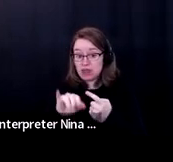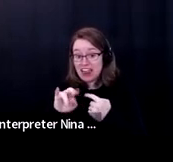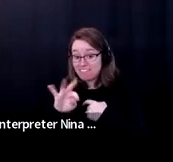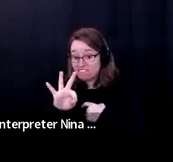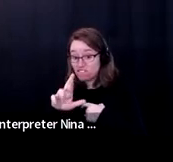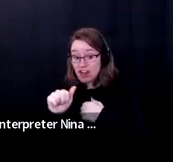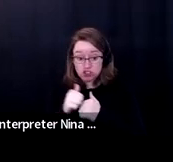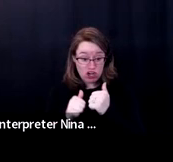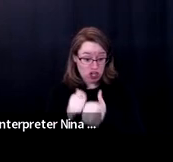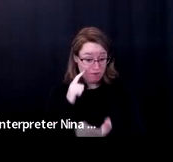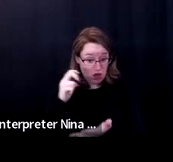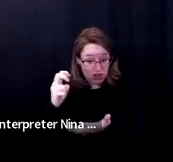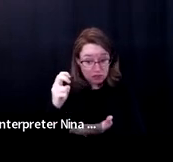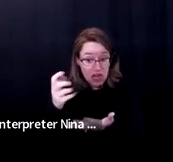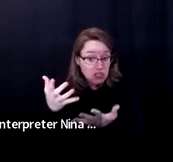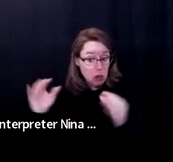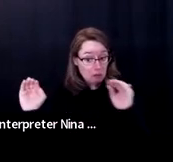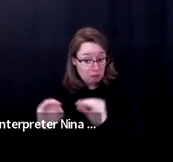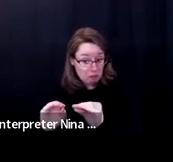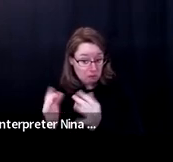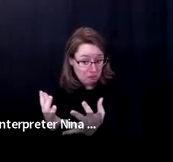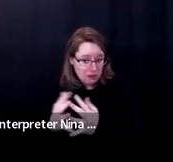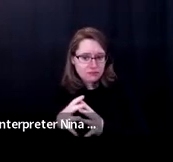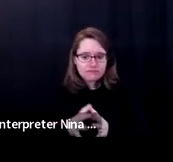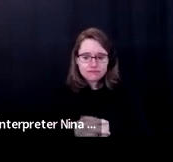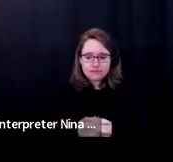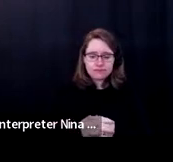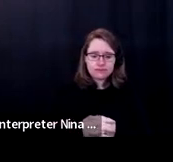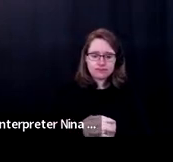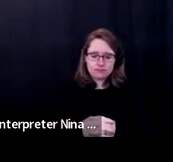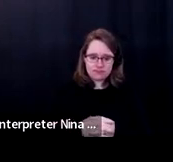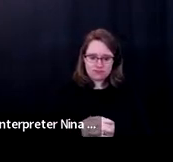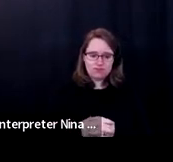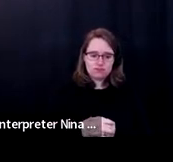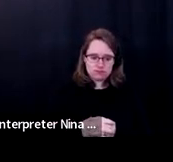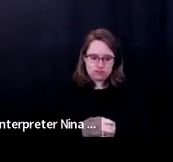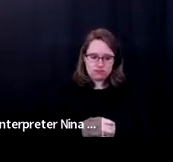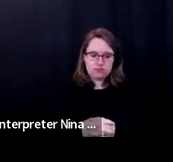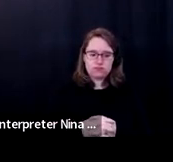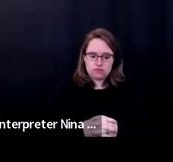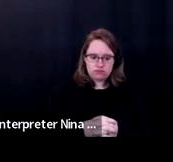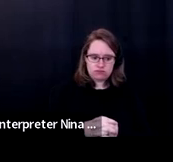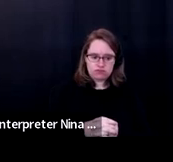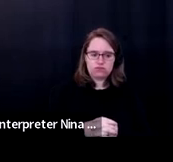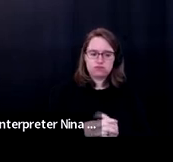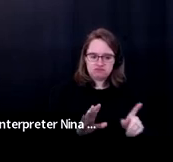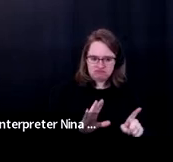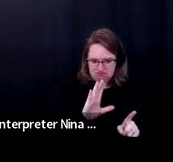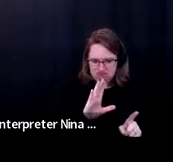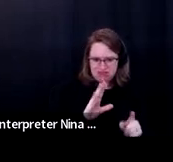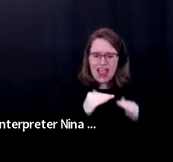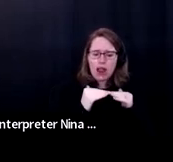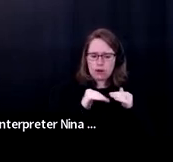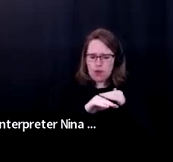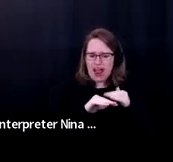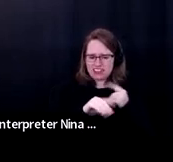for transportation, those would be similar. In our group, we did the equitable access to infrastructure, and it started